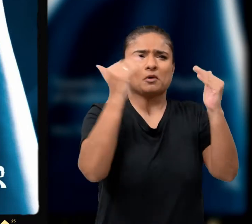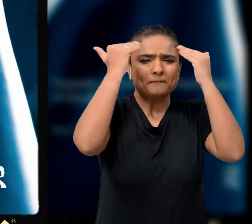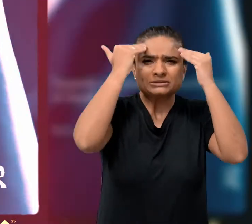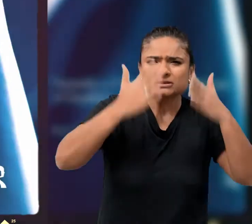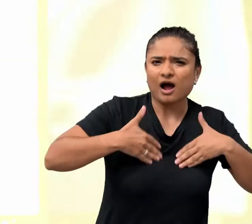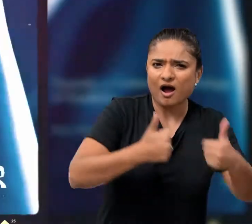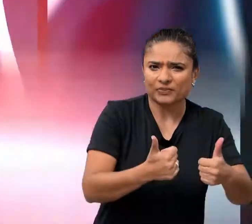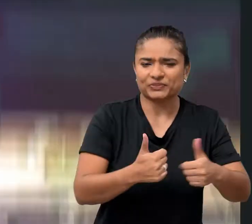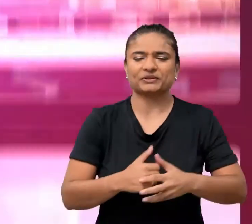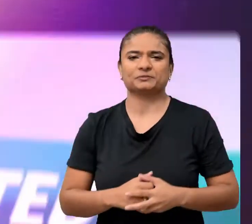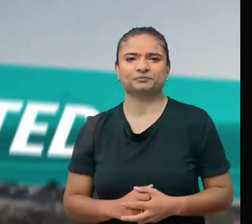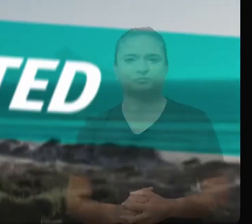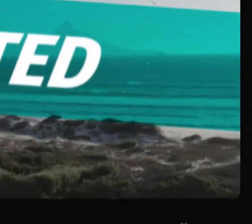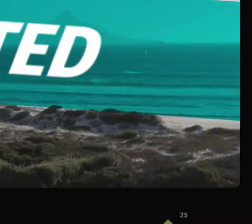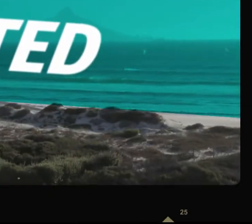mental health.